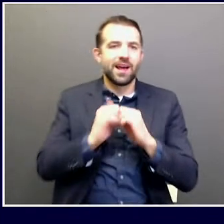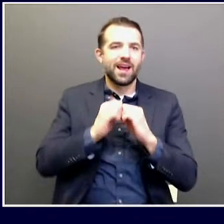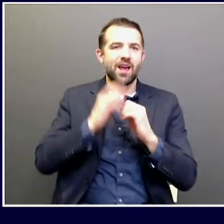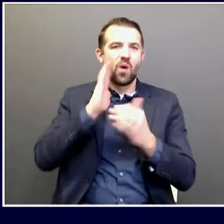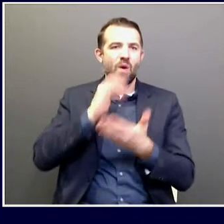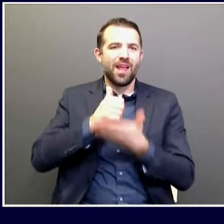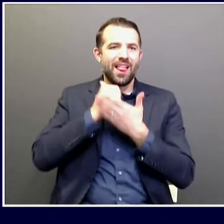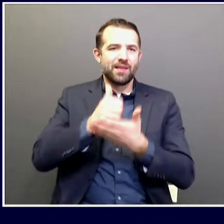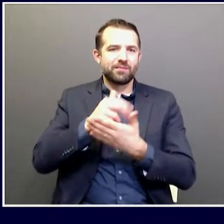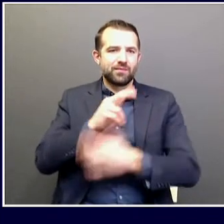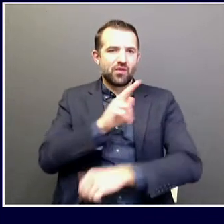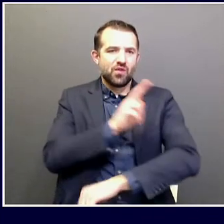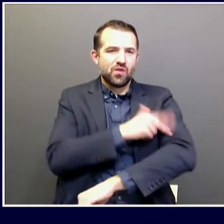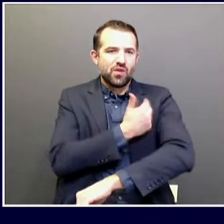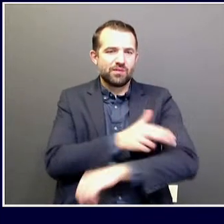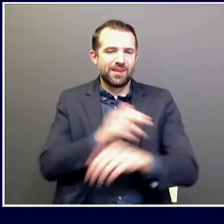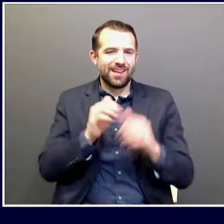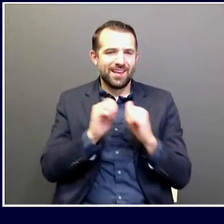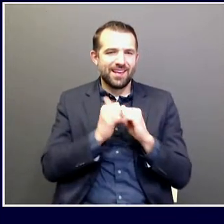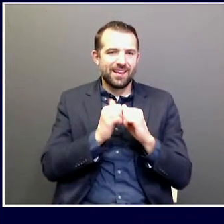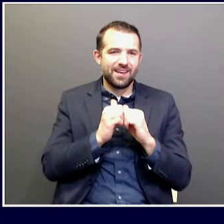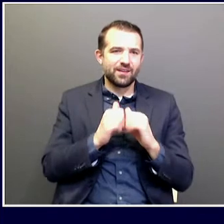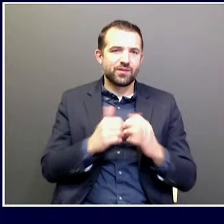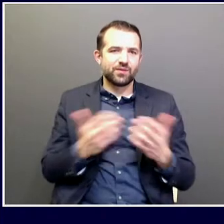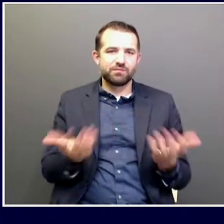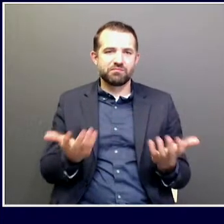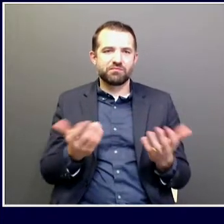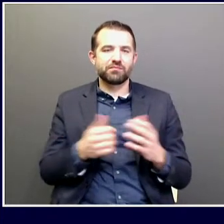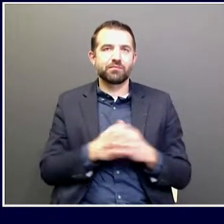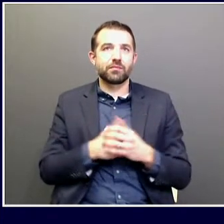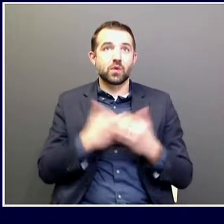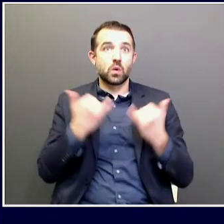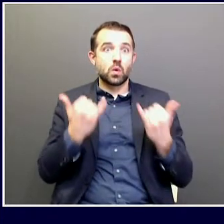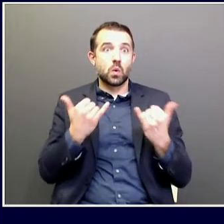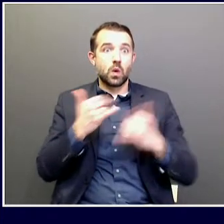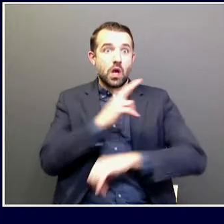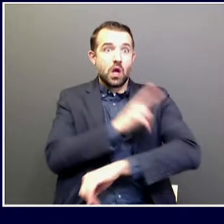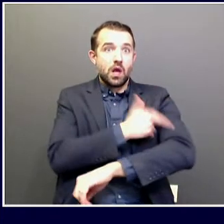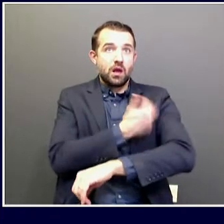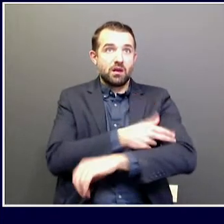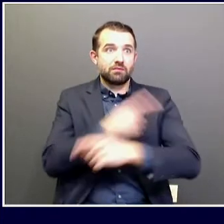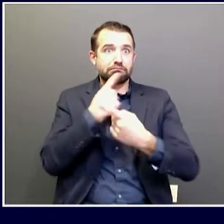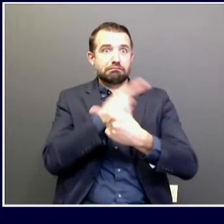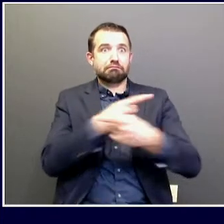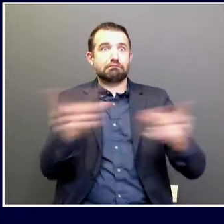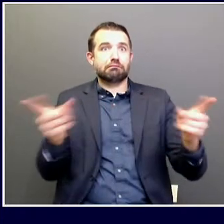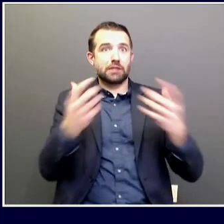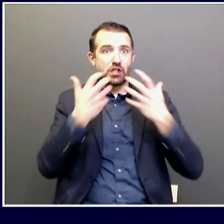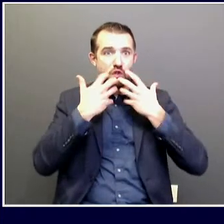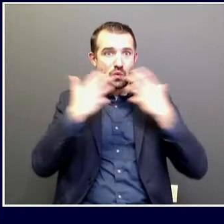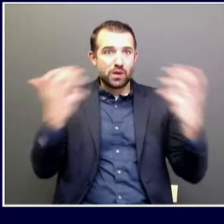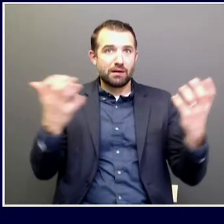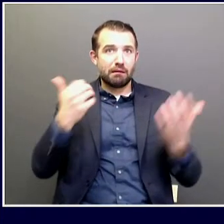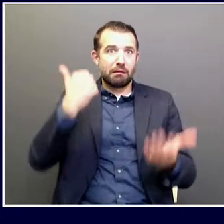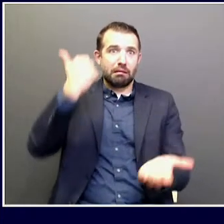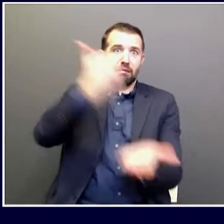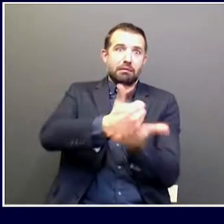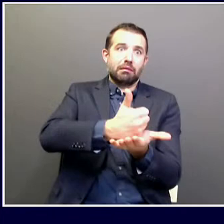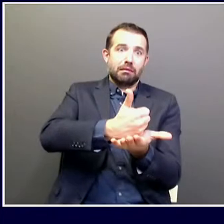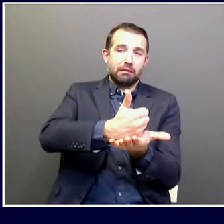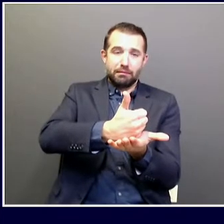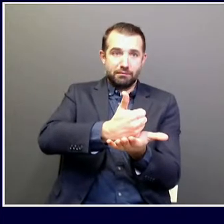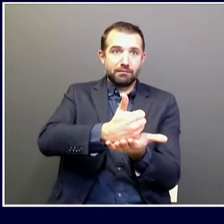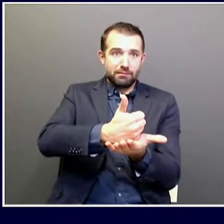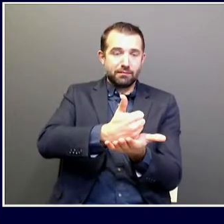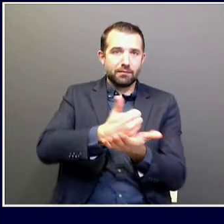painted a very dire picture today. Does this really make a big dent in improving their